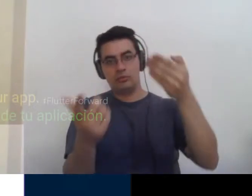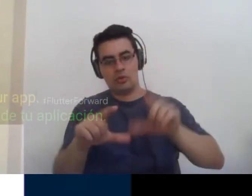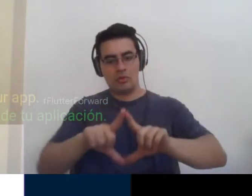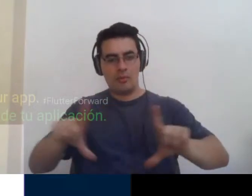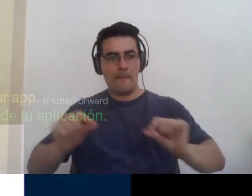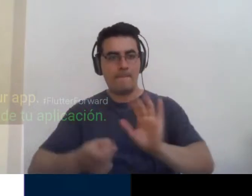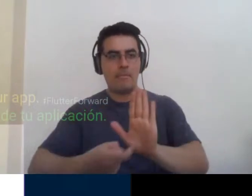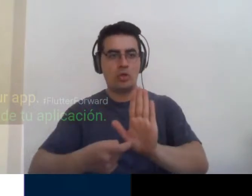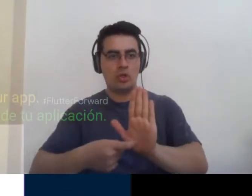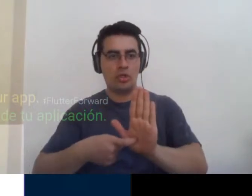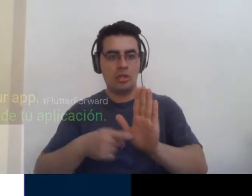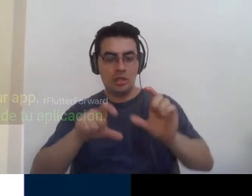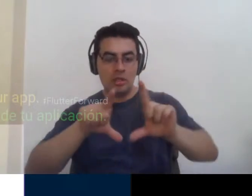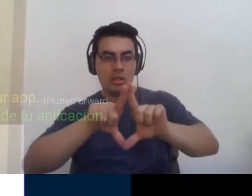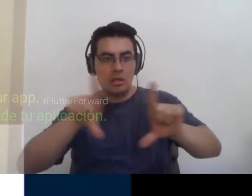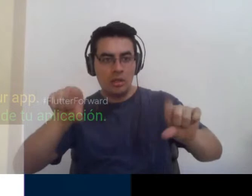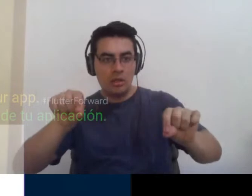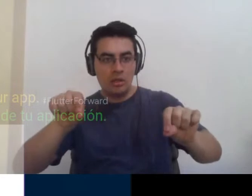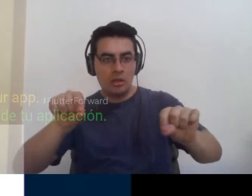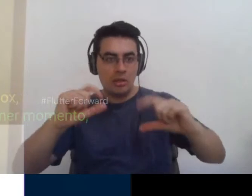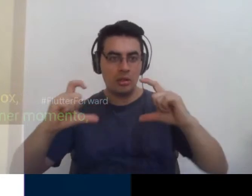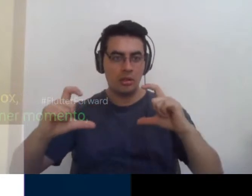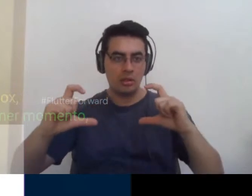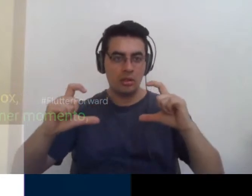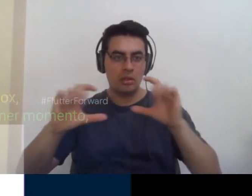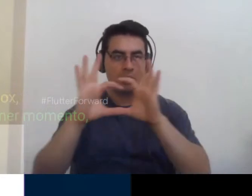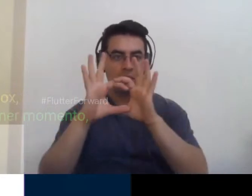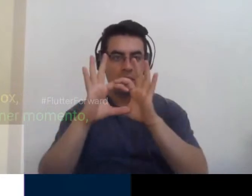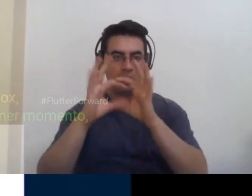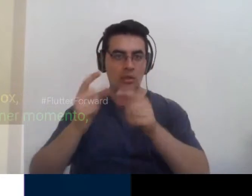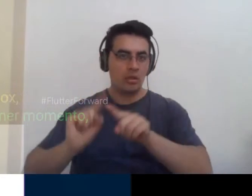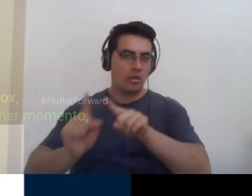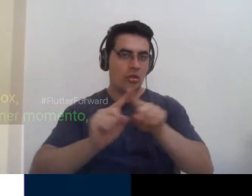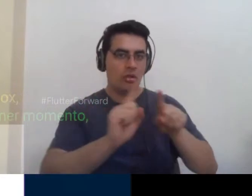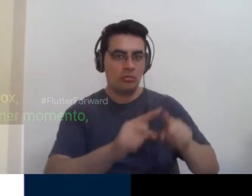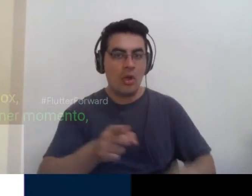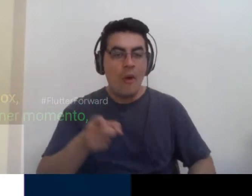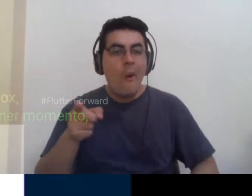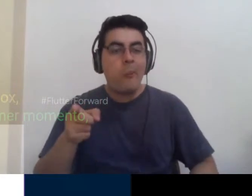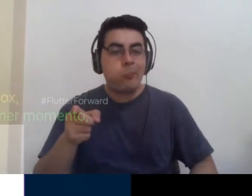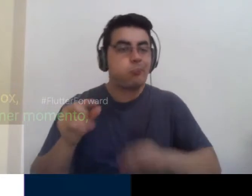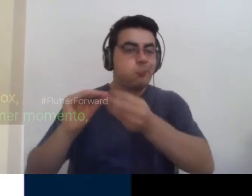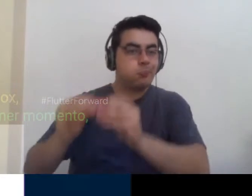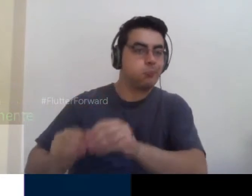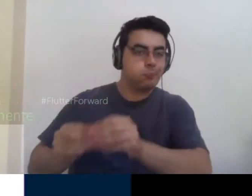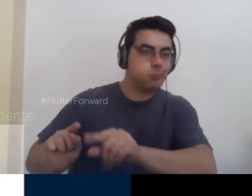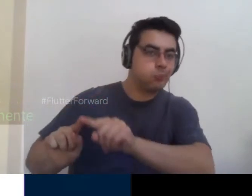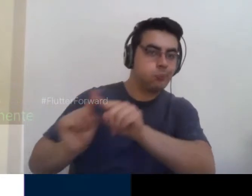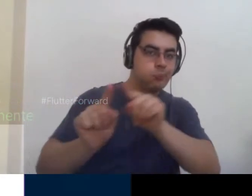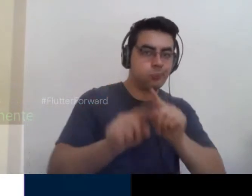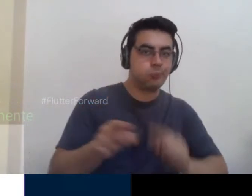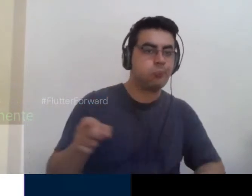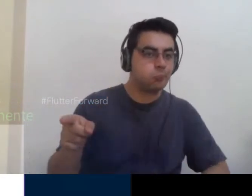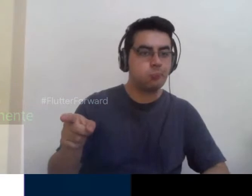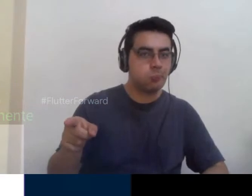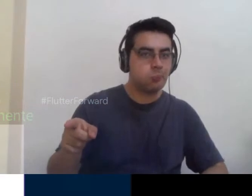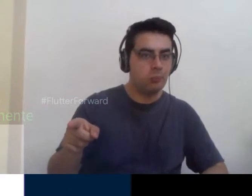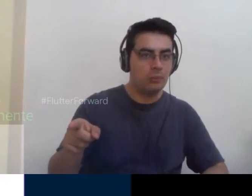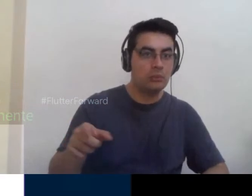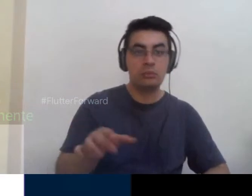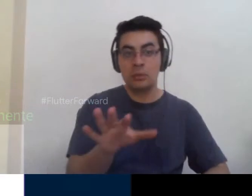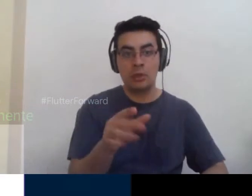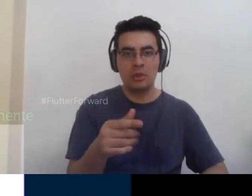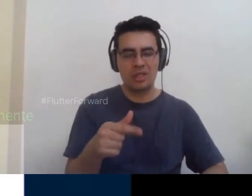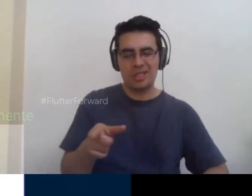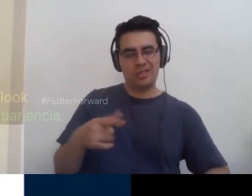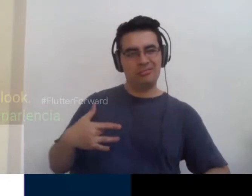buttons to match the design of your app. These ready-made buttons look great out of the box, but if the style isn't quite